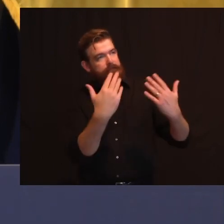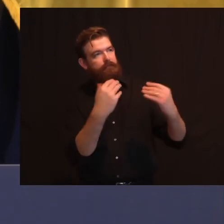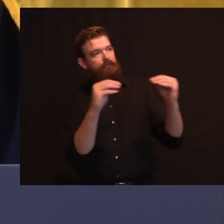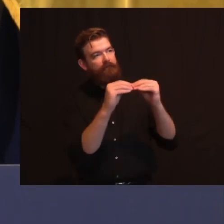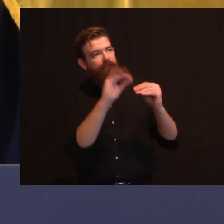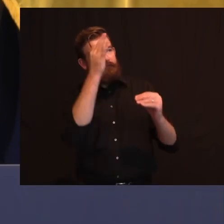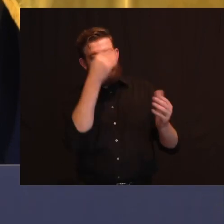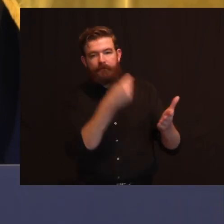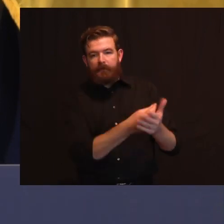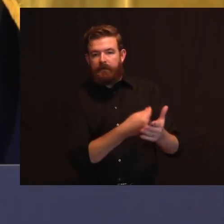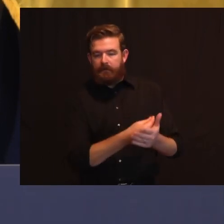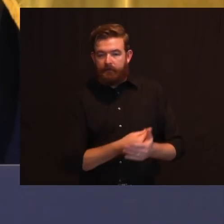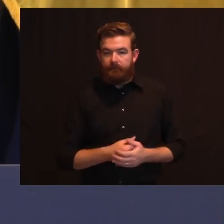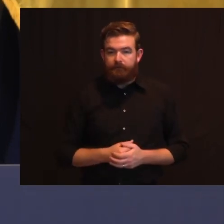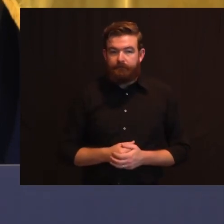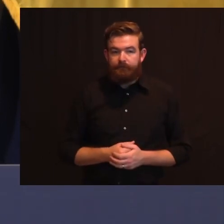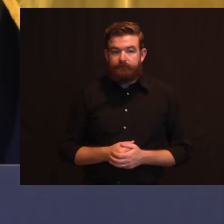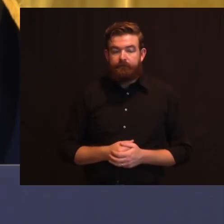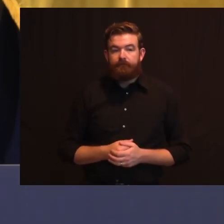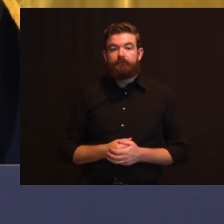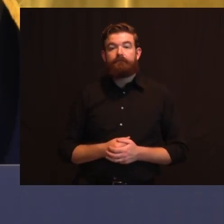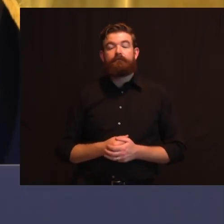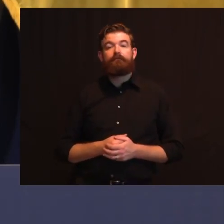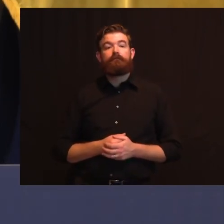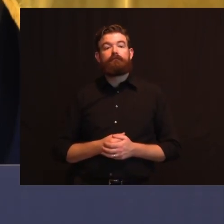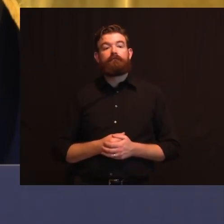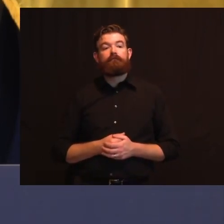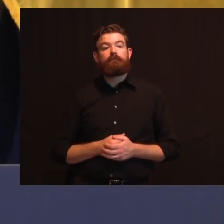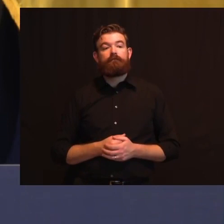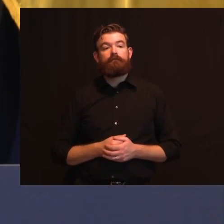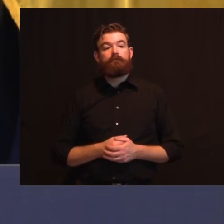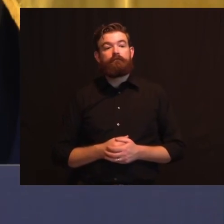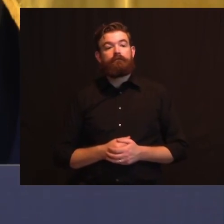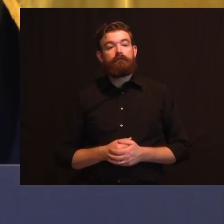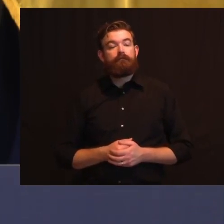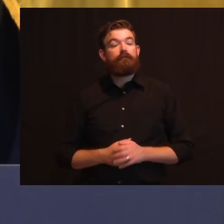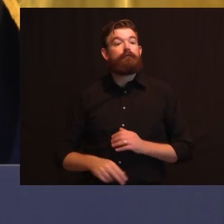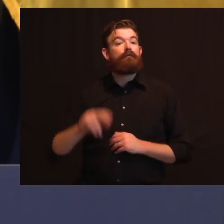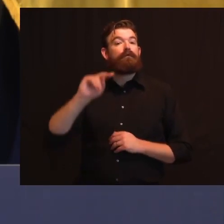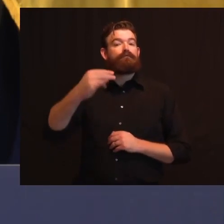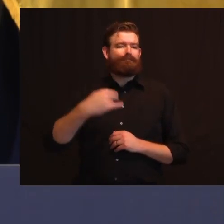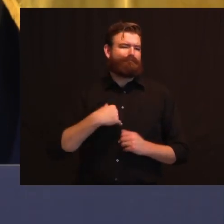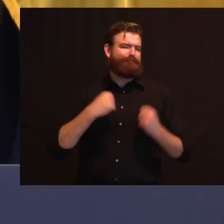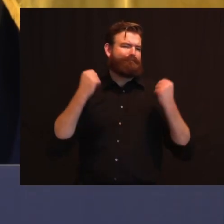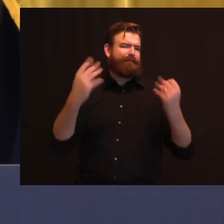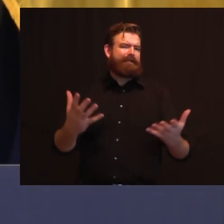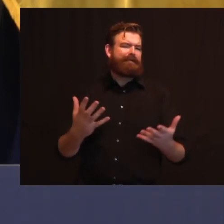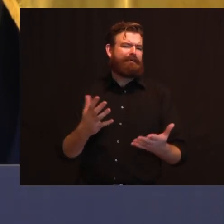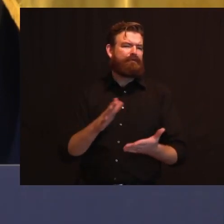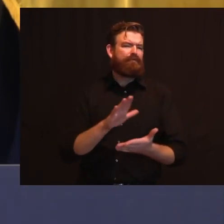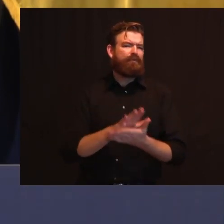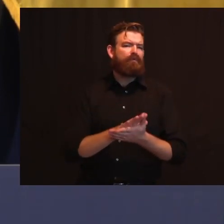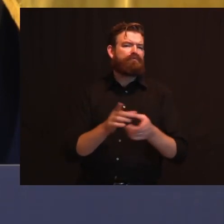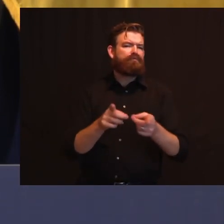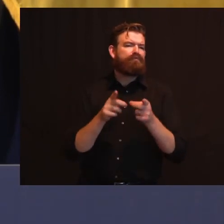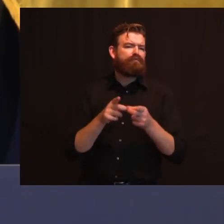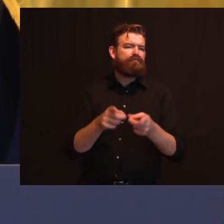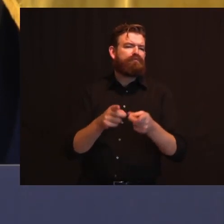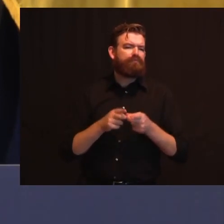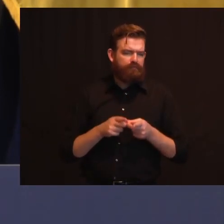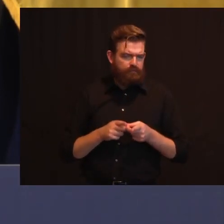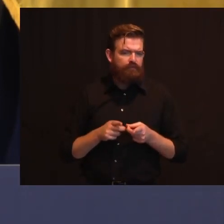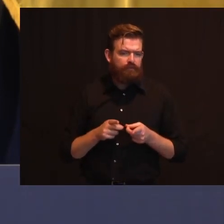on what we know. And you've got hundreds of school districts, we're not aware of any in-school transmission of COVID. Sure